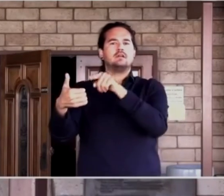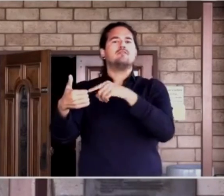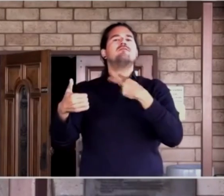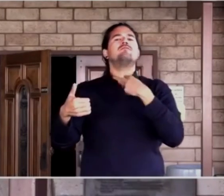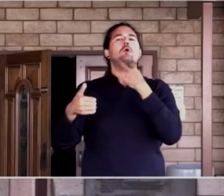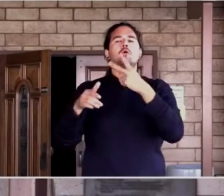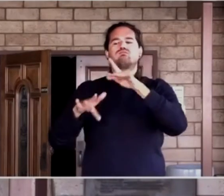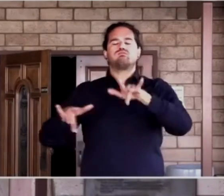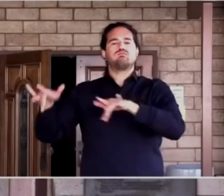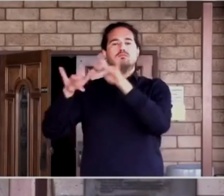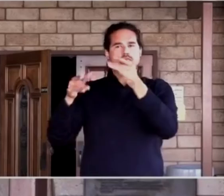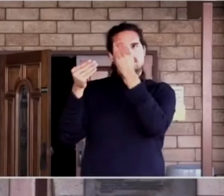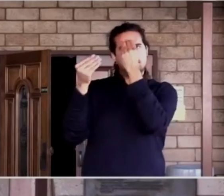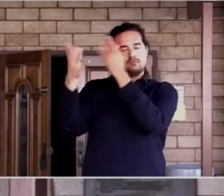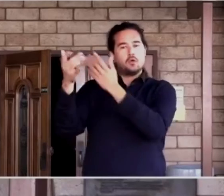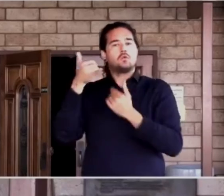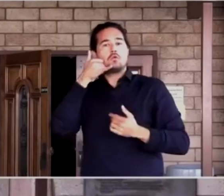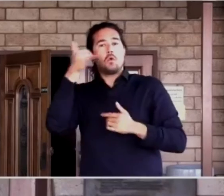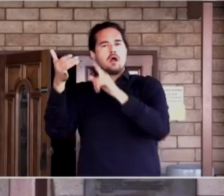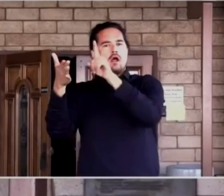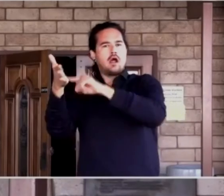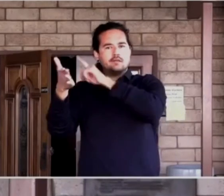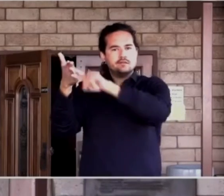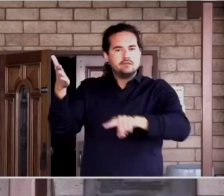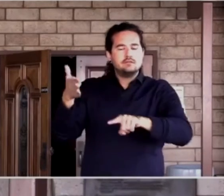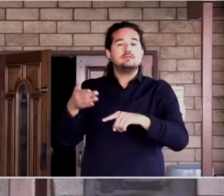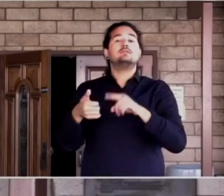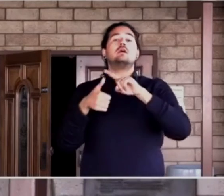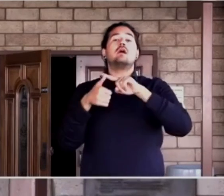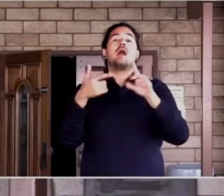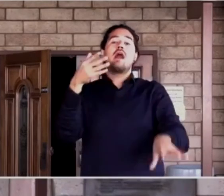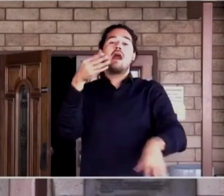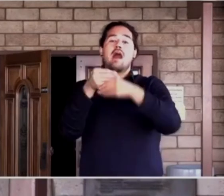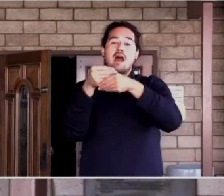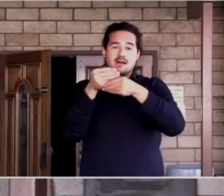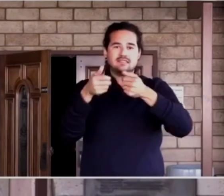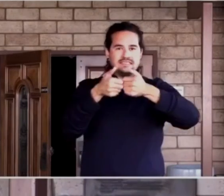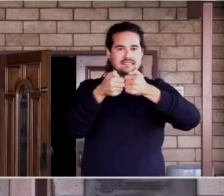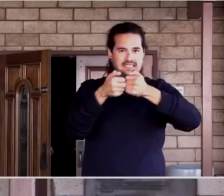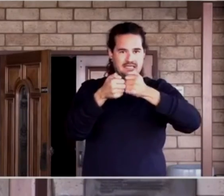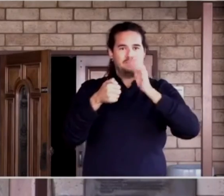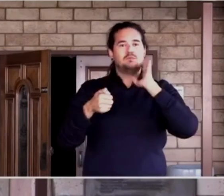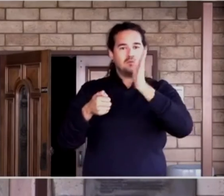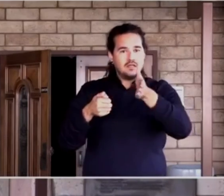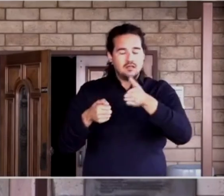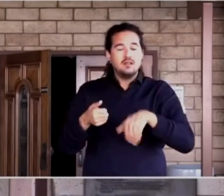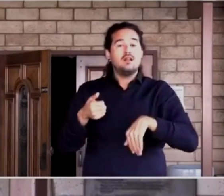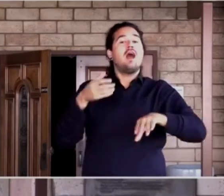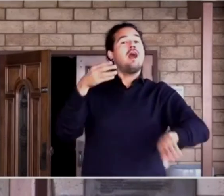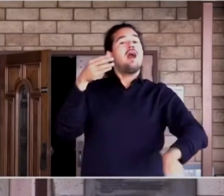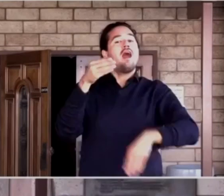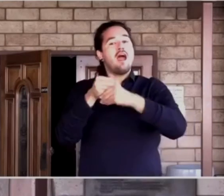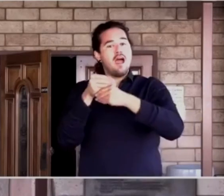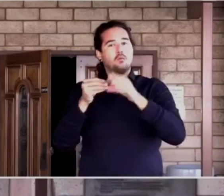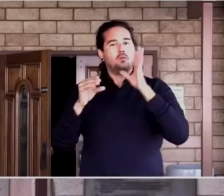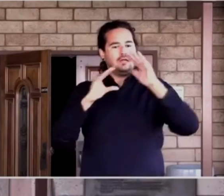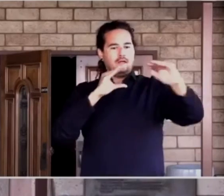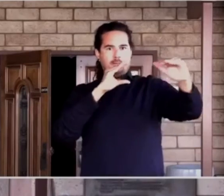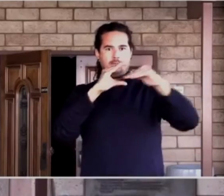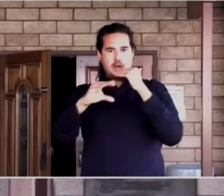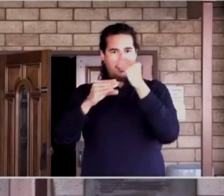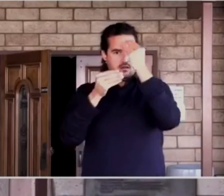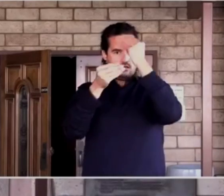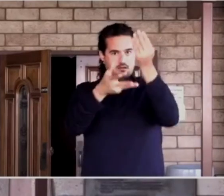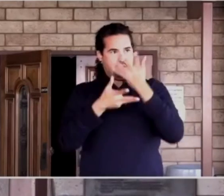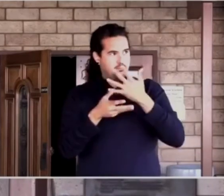text message, and via the email confirmation that is sent. Each of those require separate technical efforts,